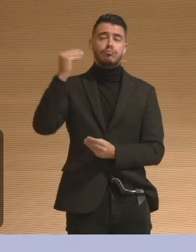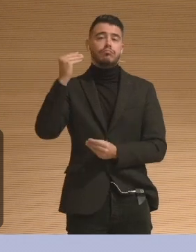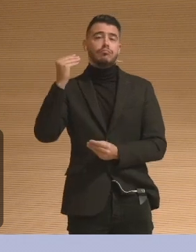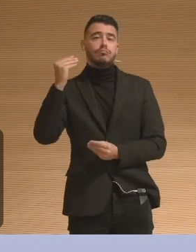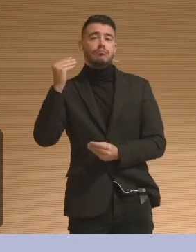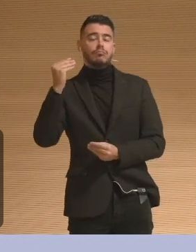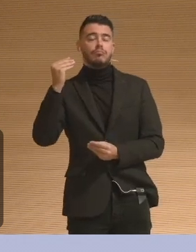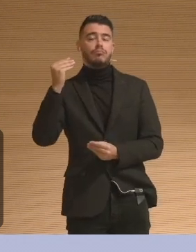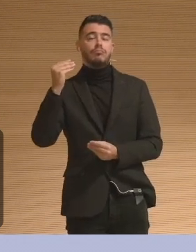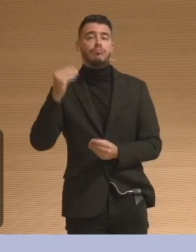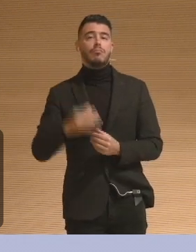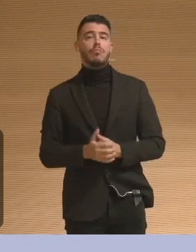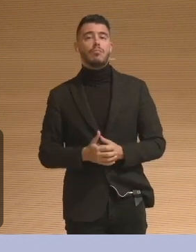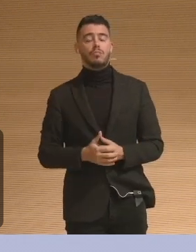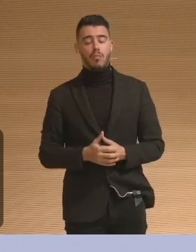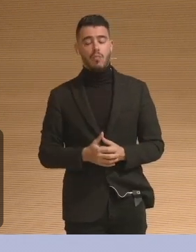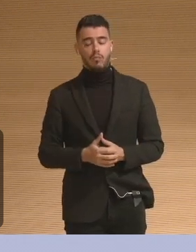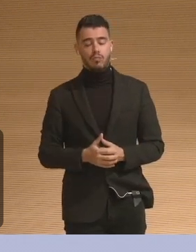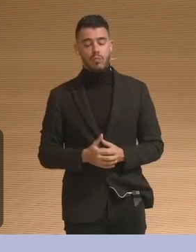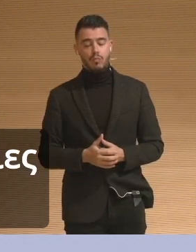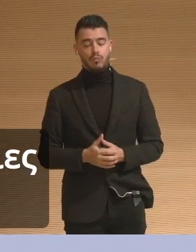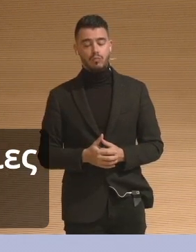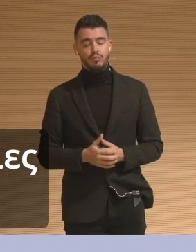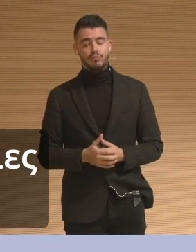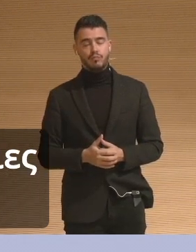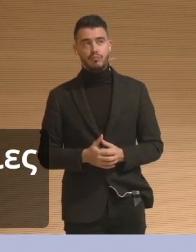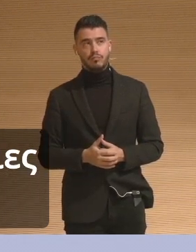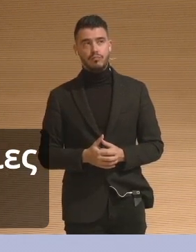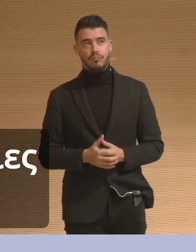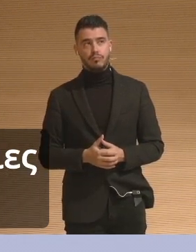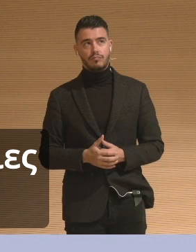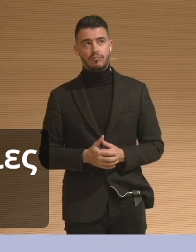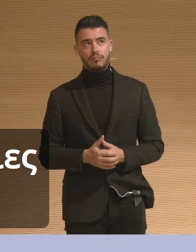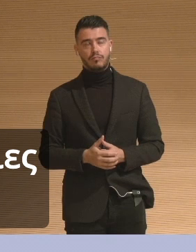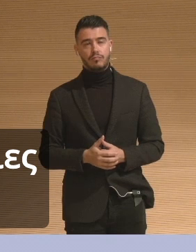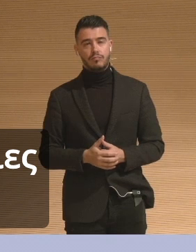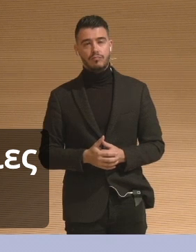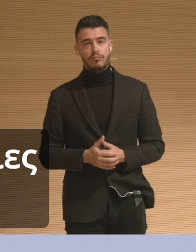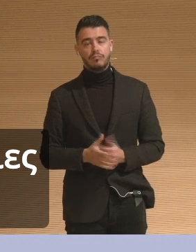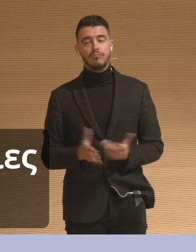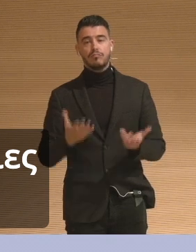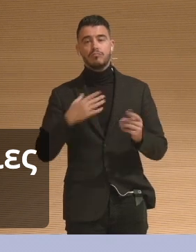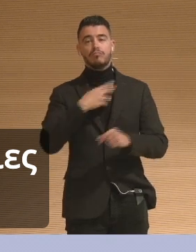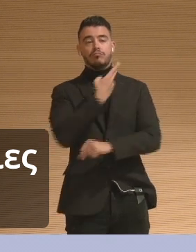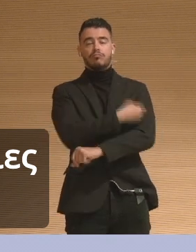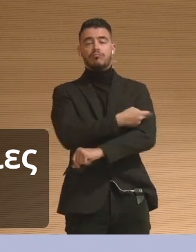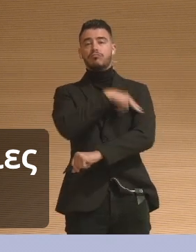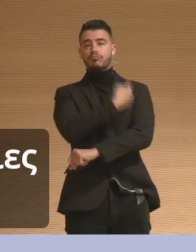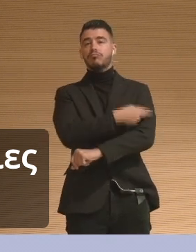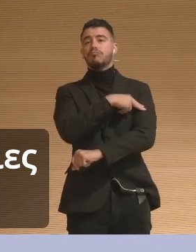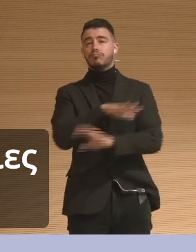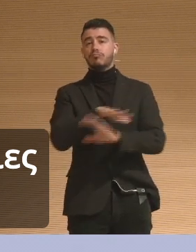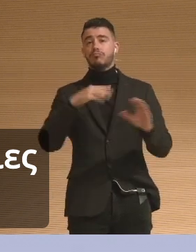National Health Service in the UK started paying more attention on this and to see whether it can help to provide